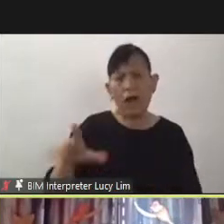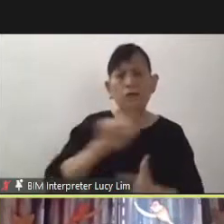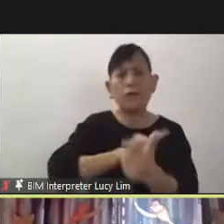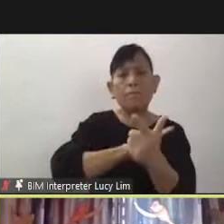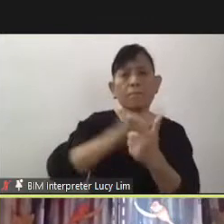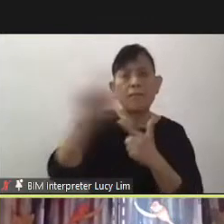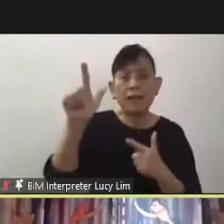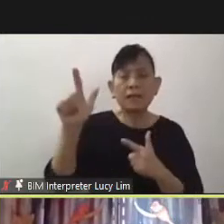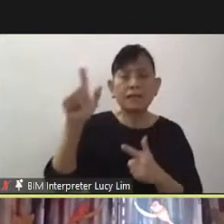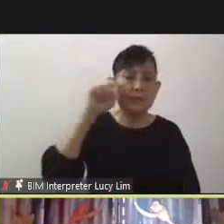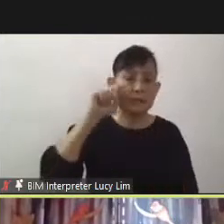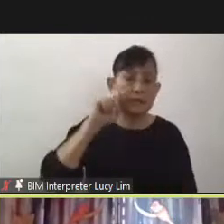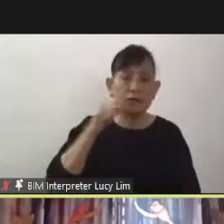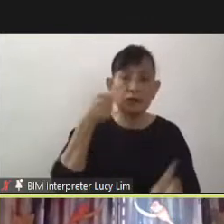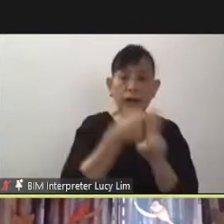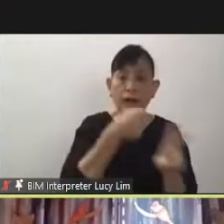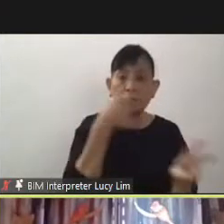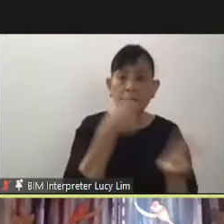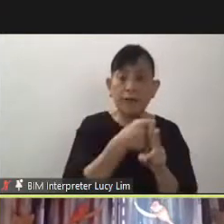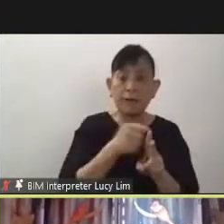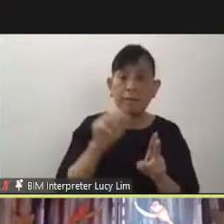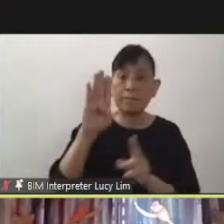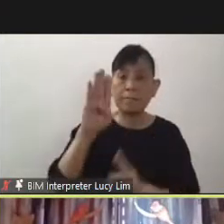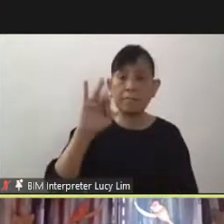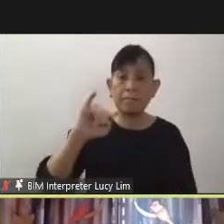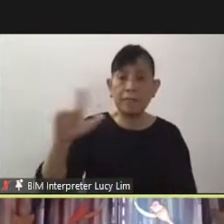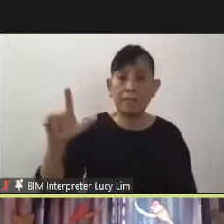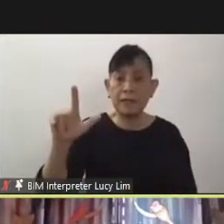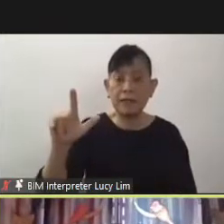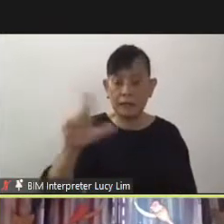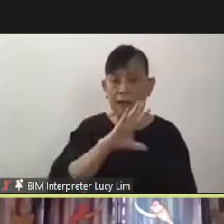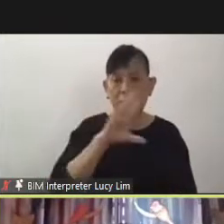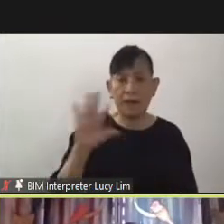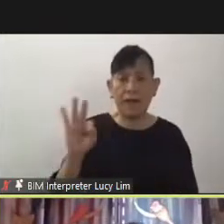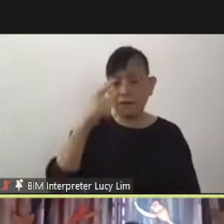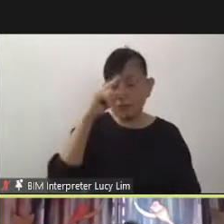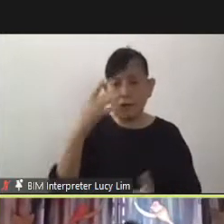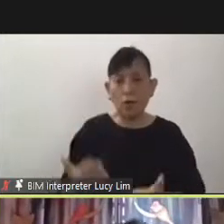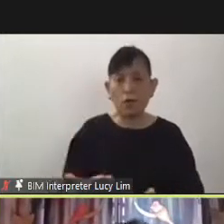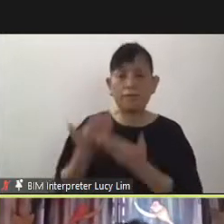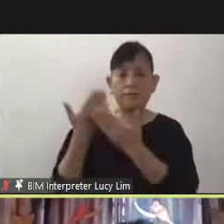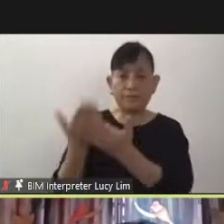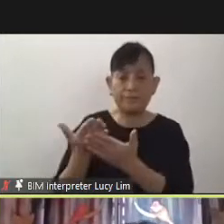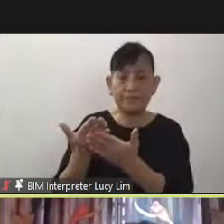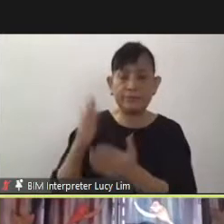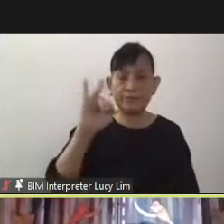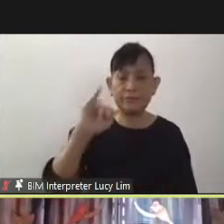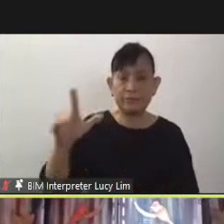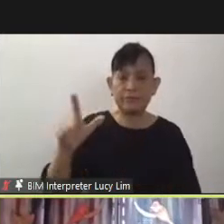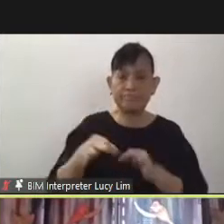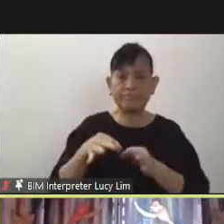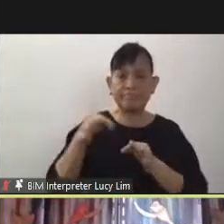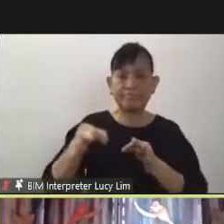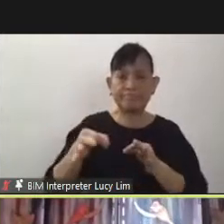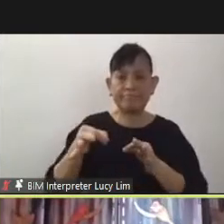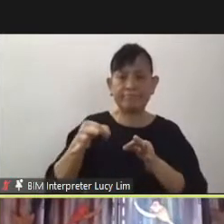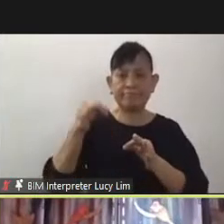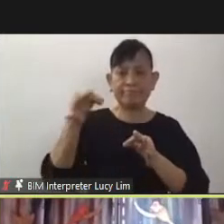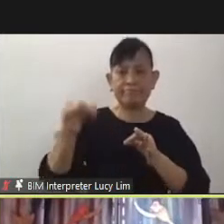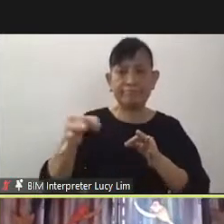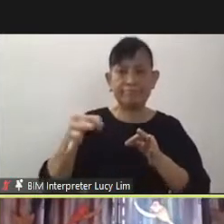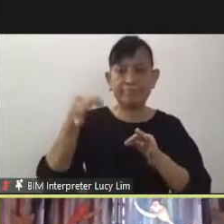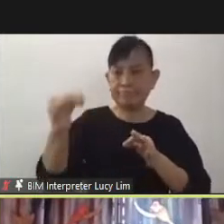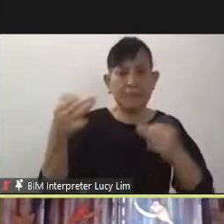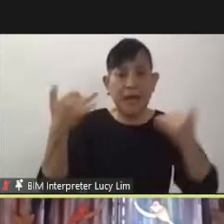bill. The bill has been tabled, but even the tabling of the bill itself has continuously been delayed. And even until now, it hasn't